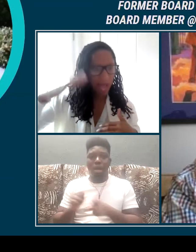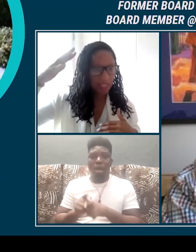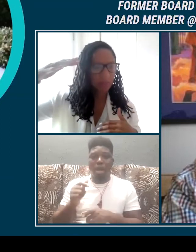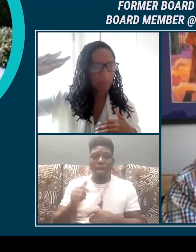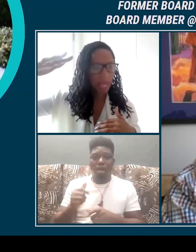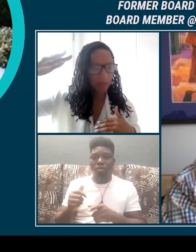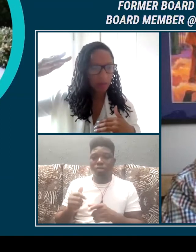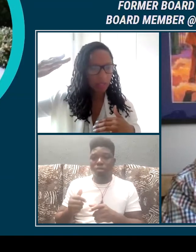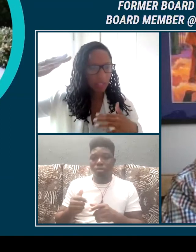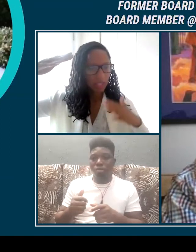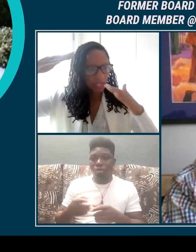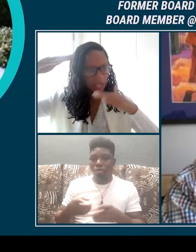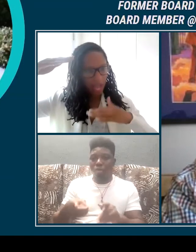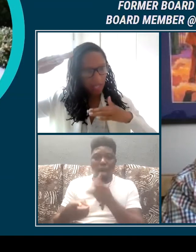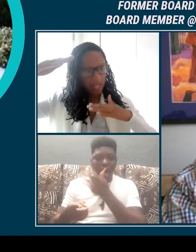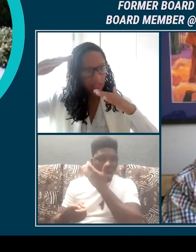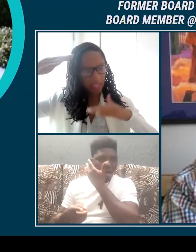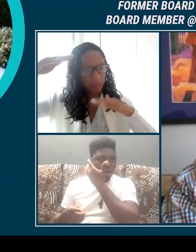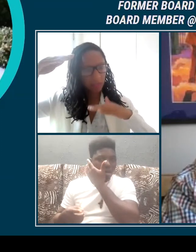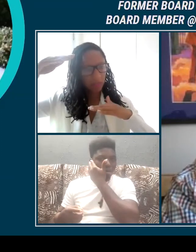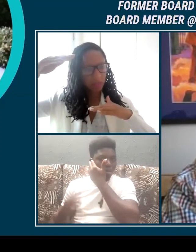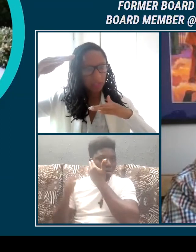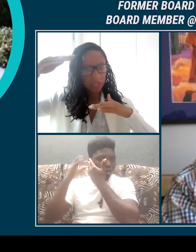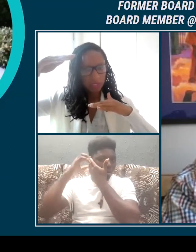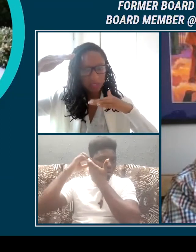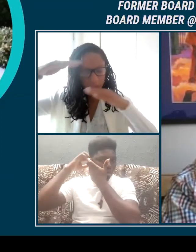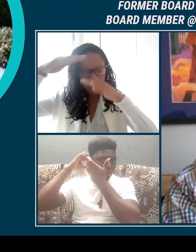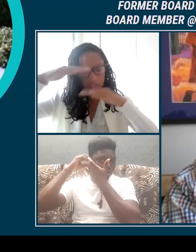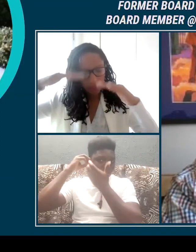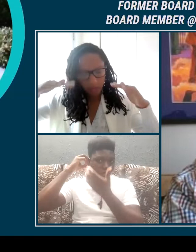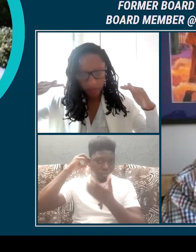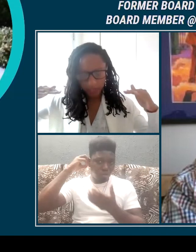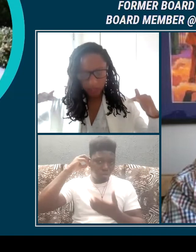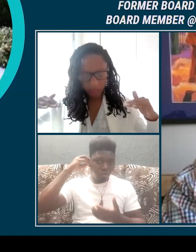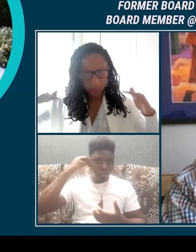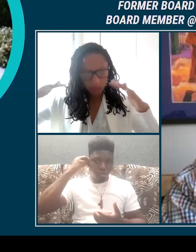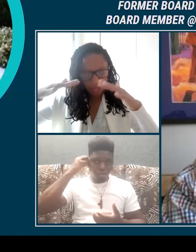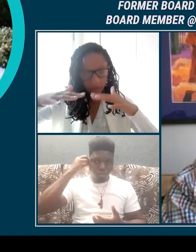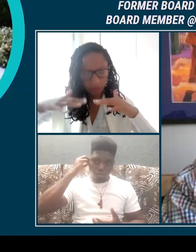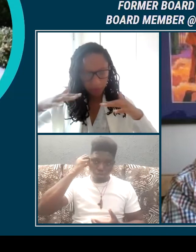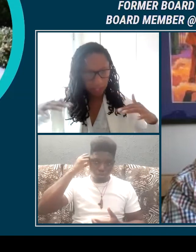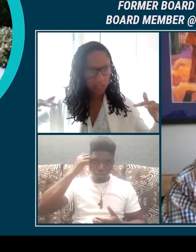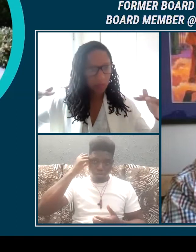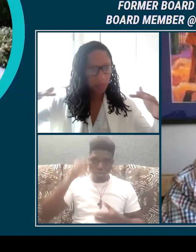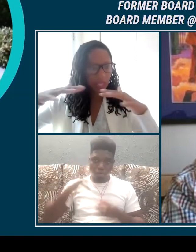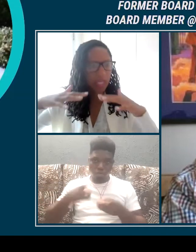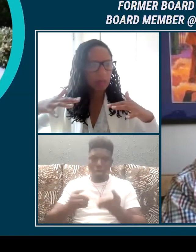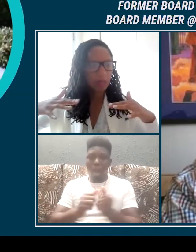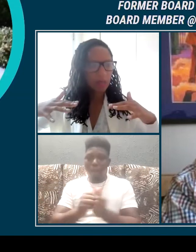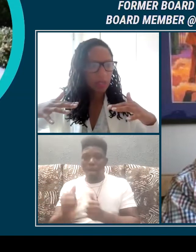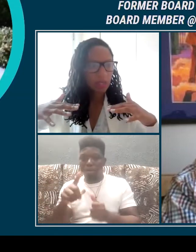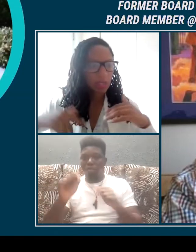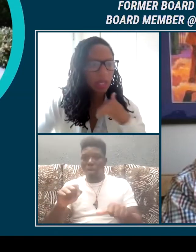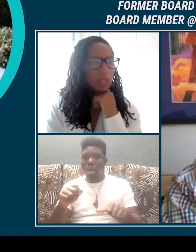white passing male, that has given you, can you see the varying levels of justice